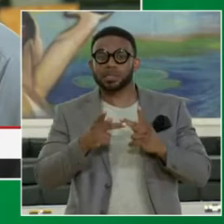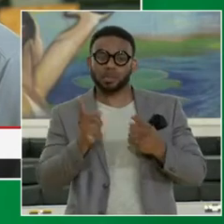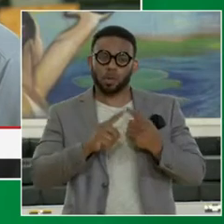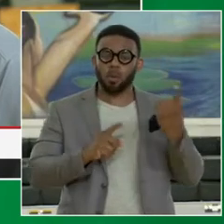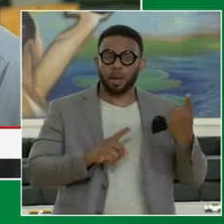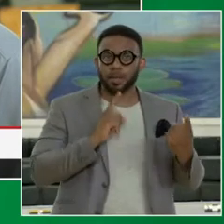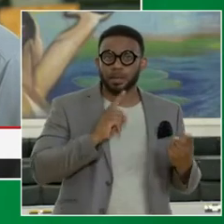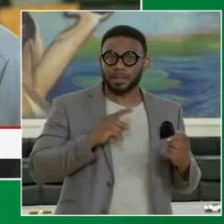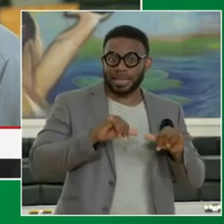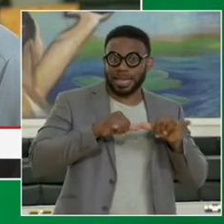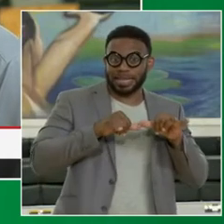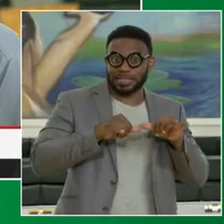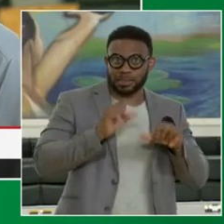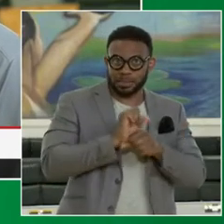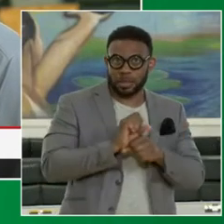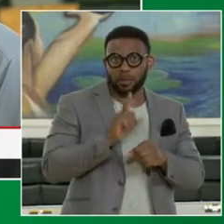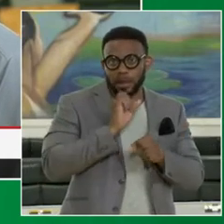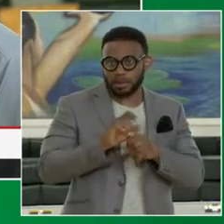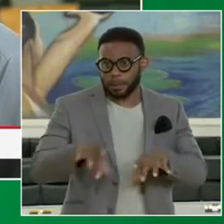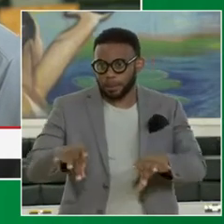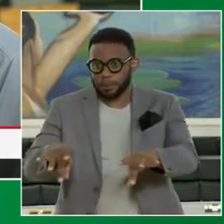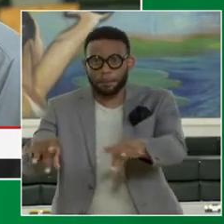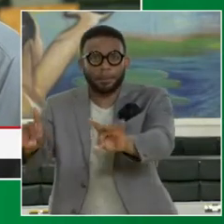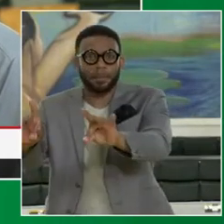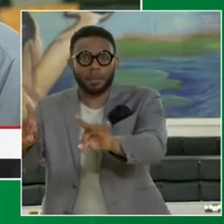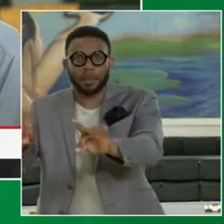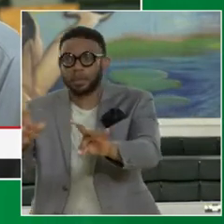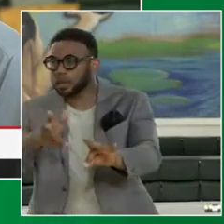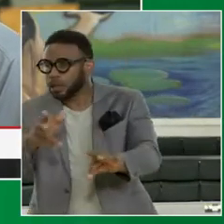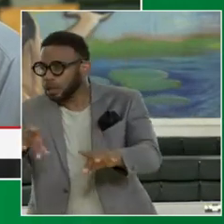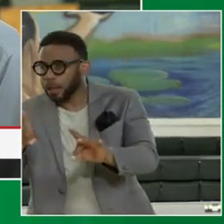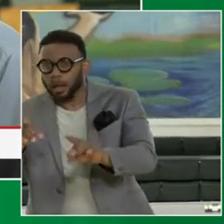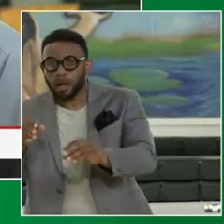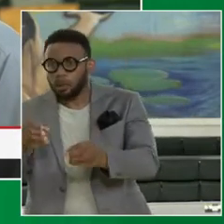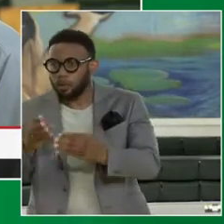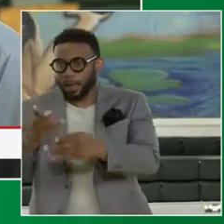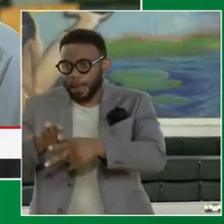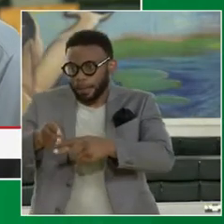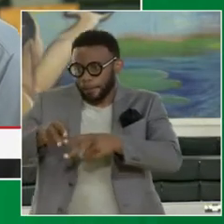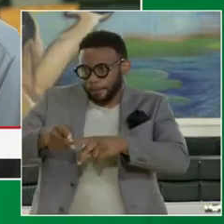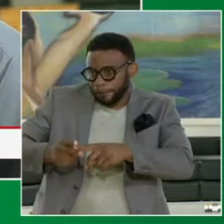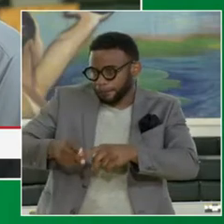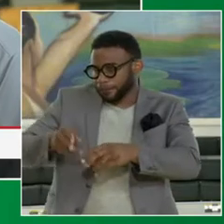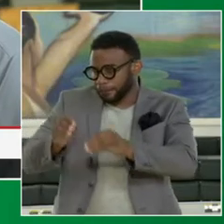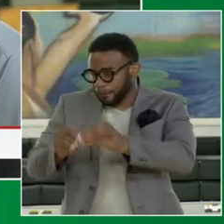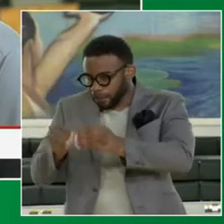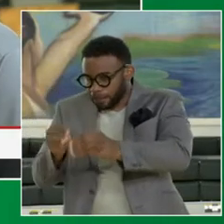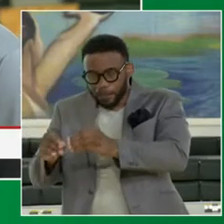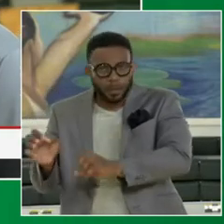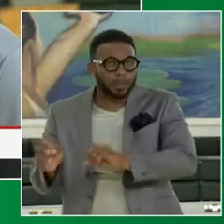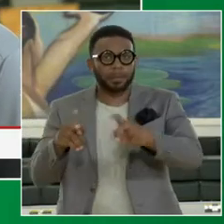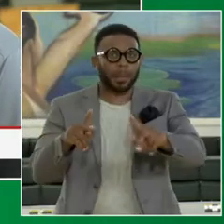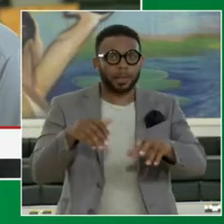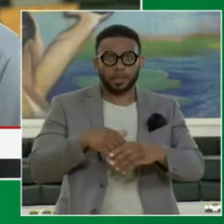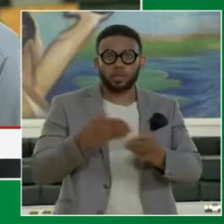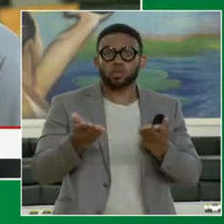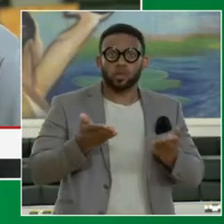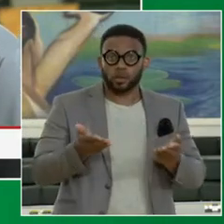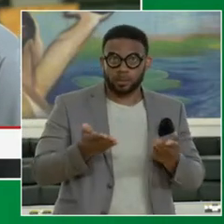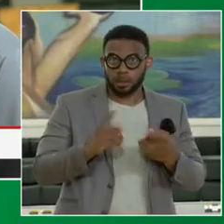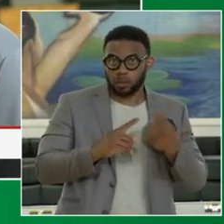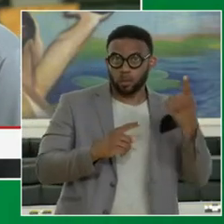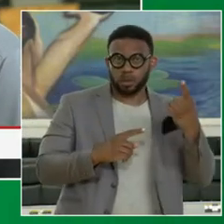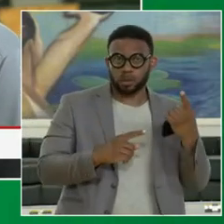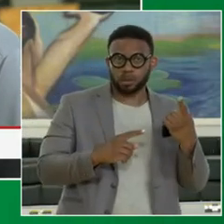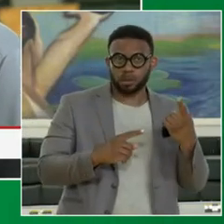One is an engineer job where you actually pick the scooters up, provide maintenance, and then put them back into service.